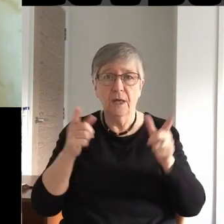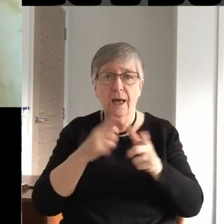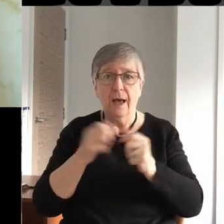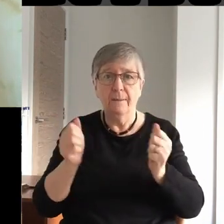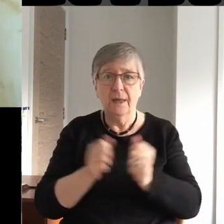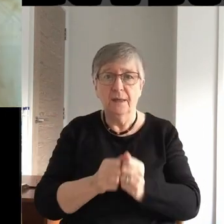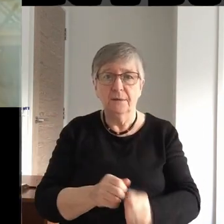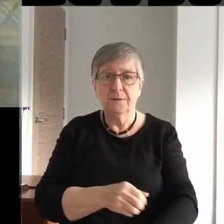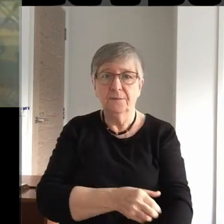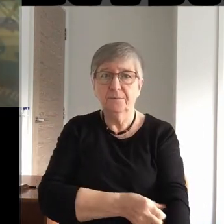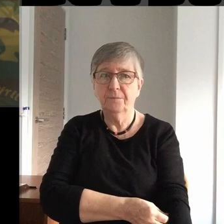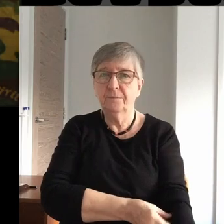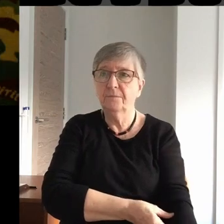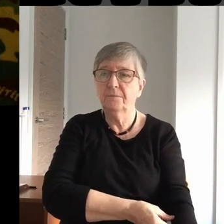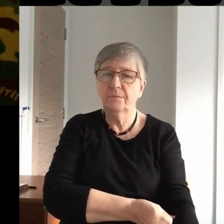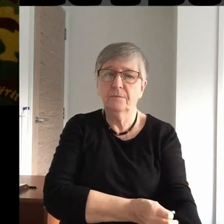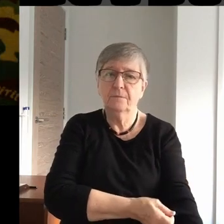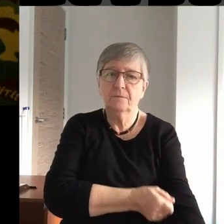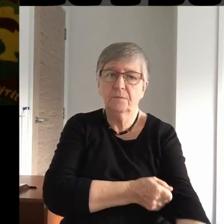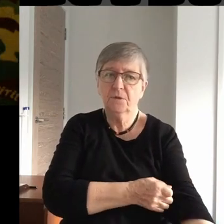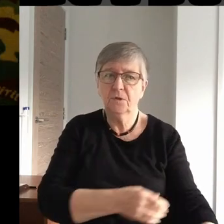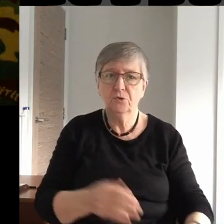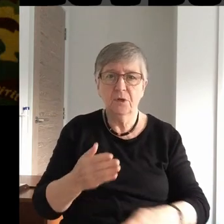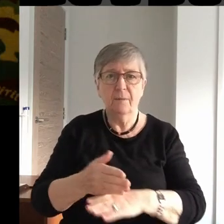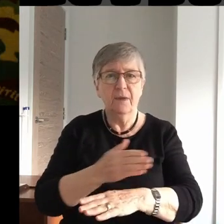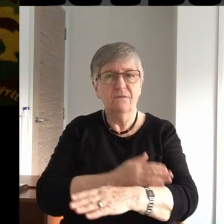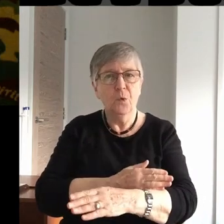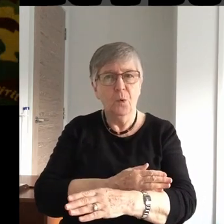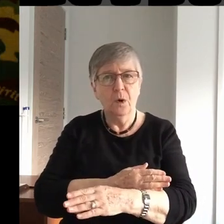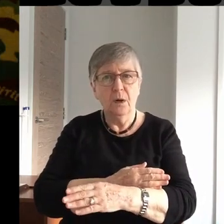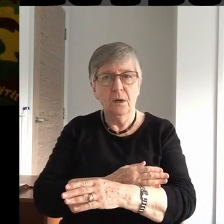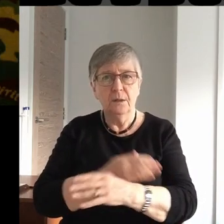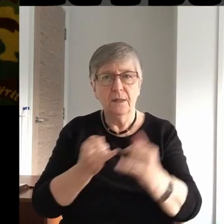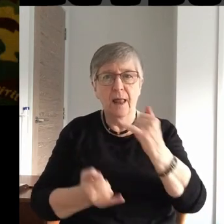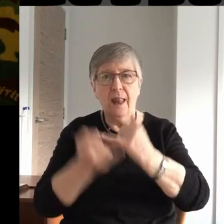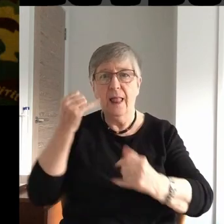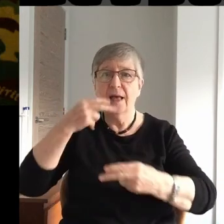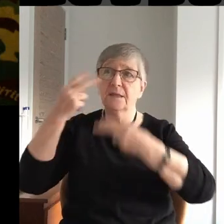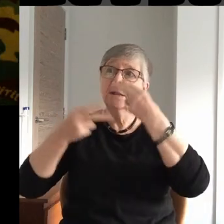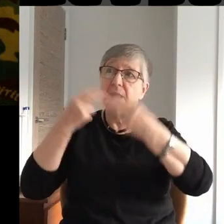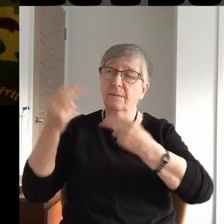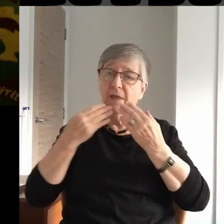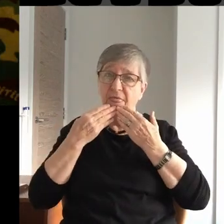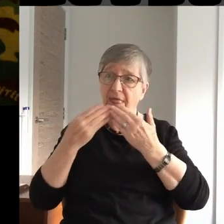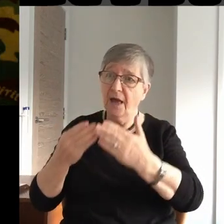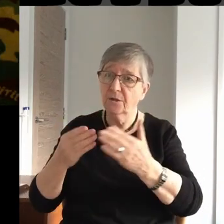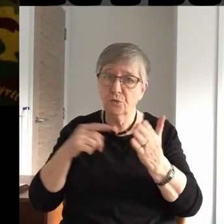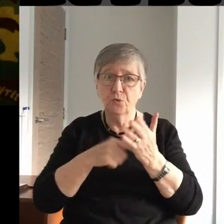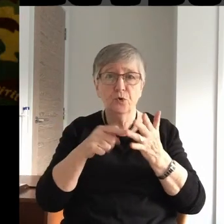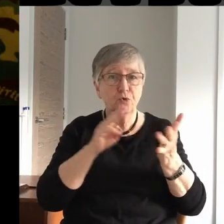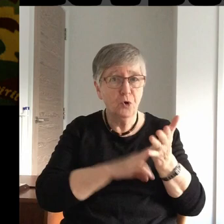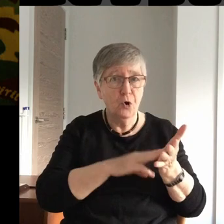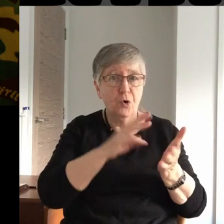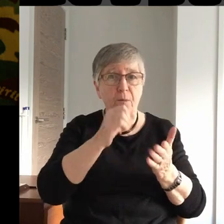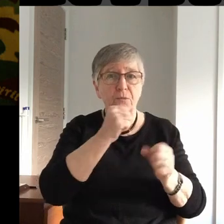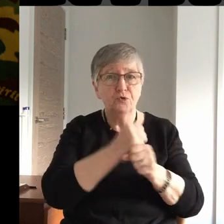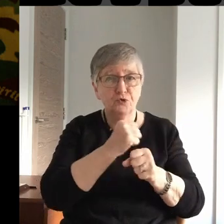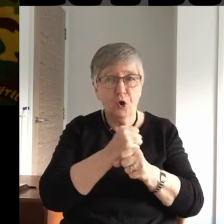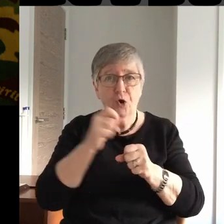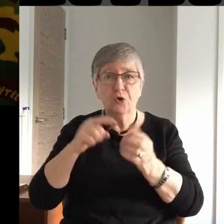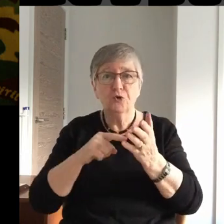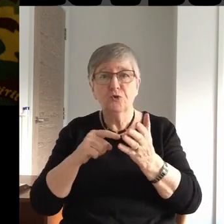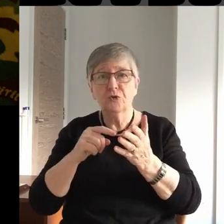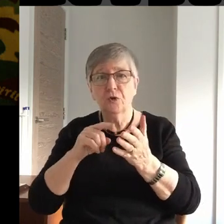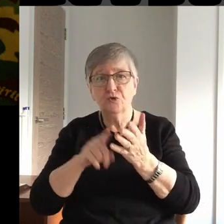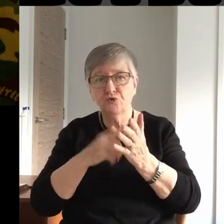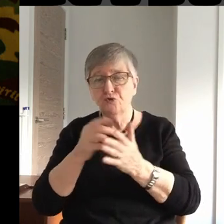Amen. Okay, just before we sing our closing praise, thanks again to Tom and to George and for John for taking part in the